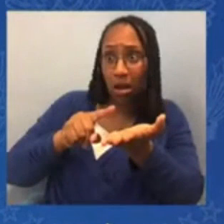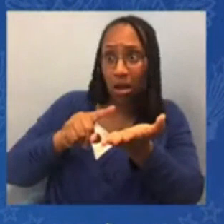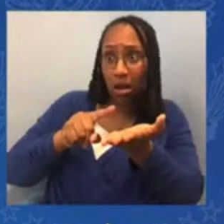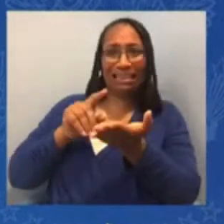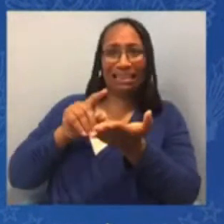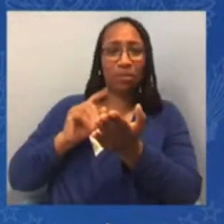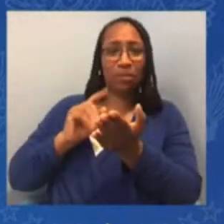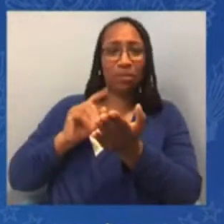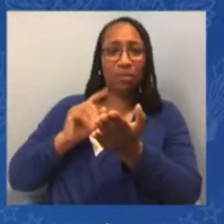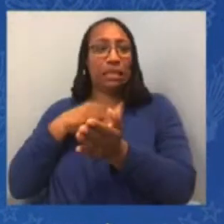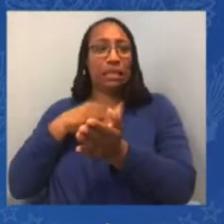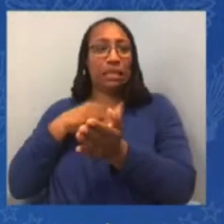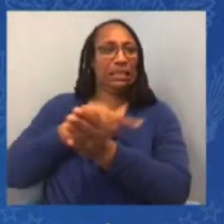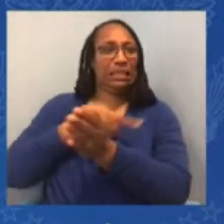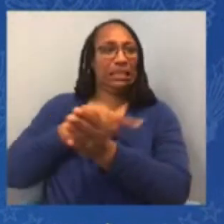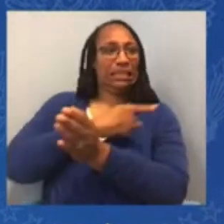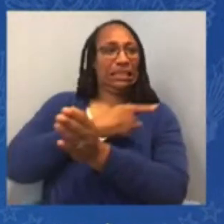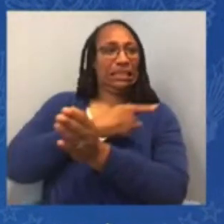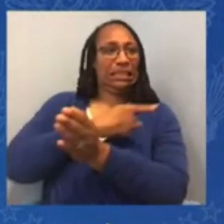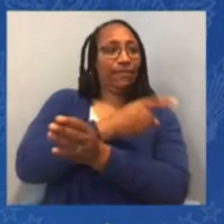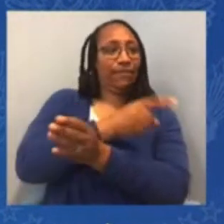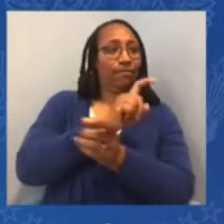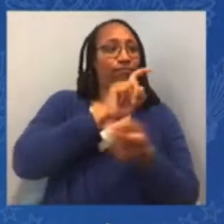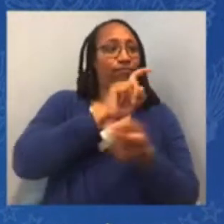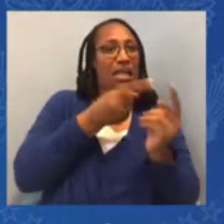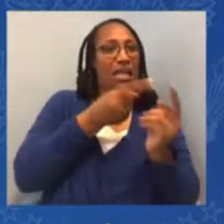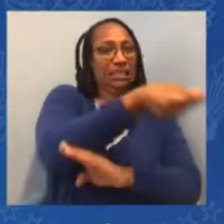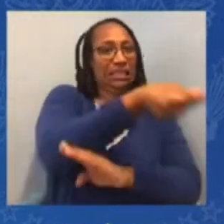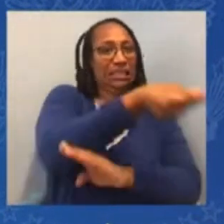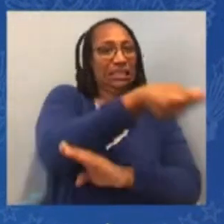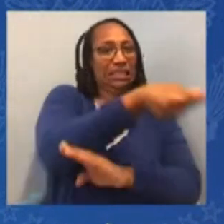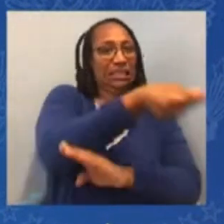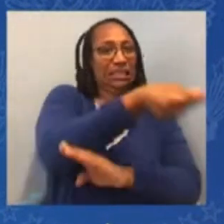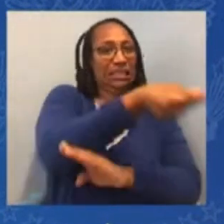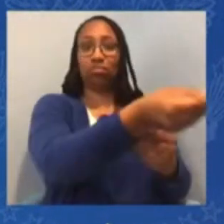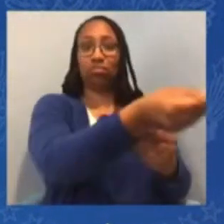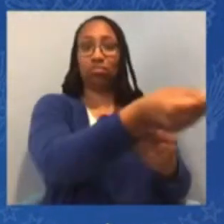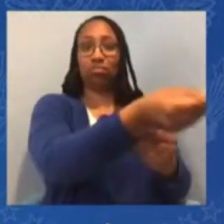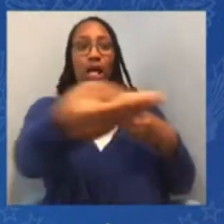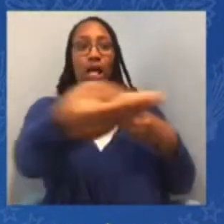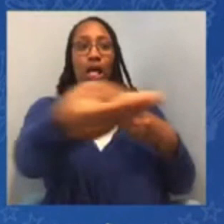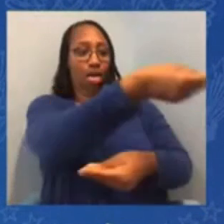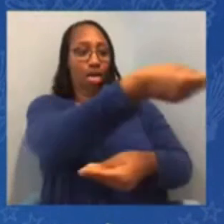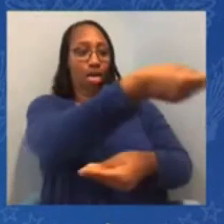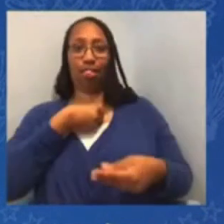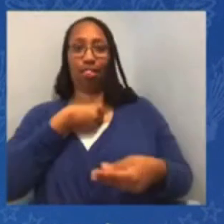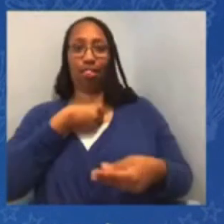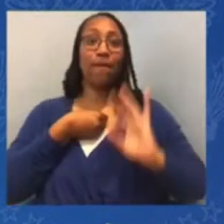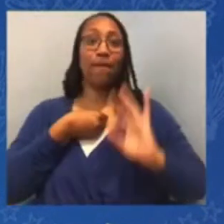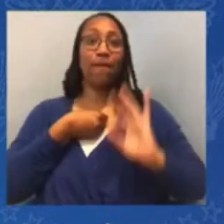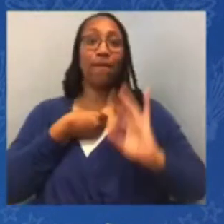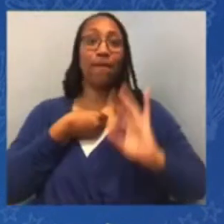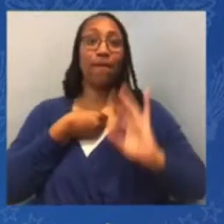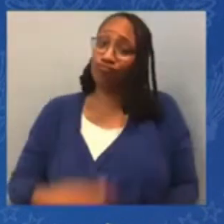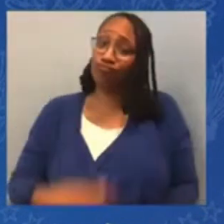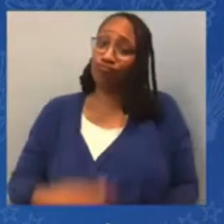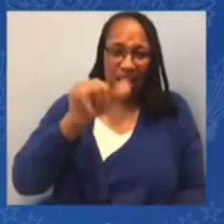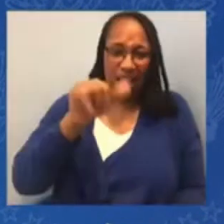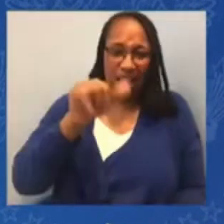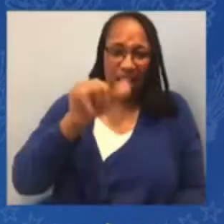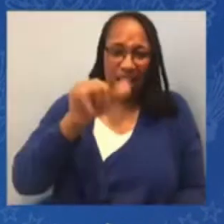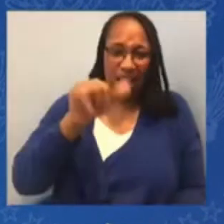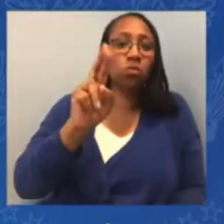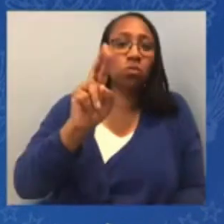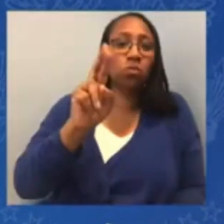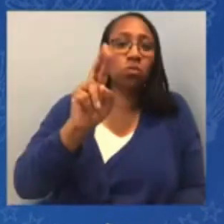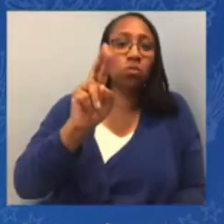we finally clarified who needs to register as a federal licensed gun dealer. Because a federally licensed